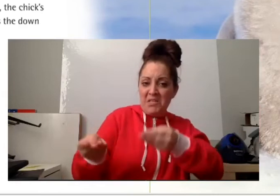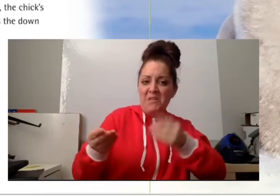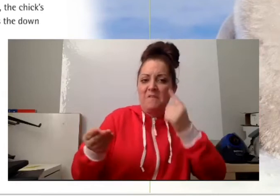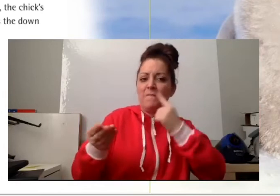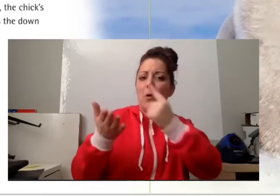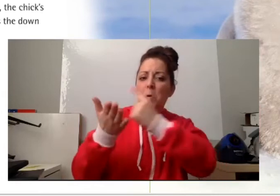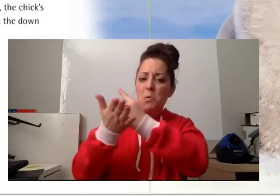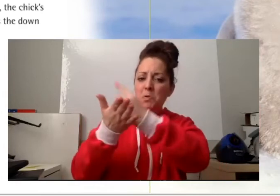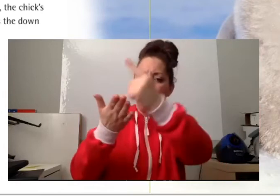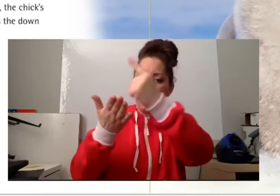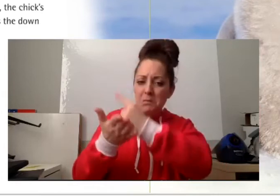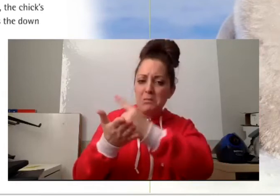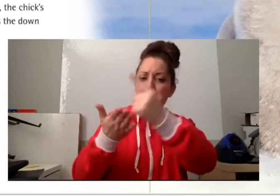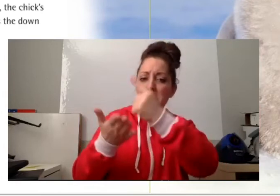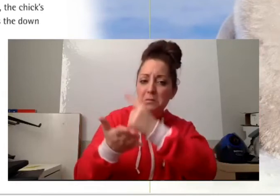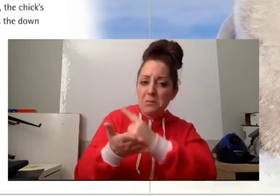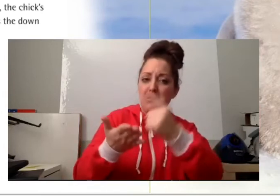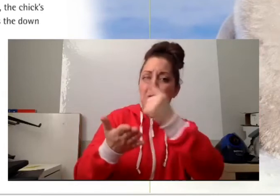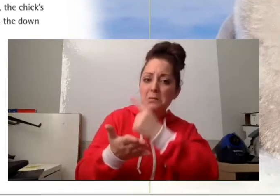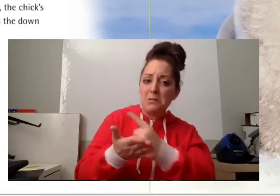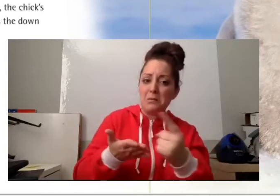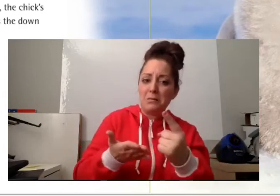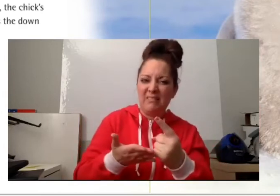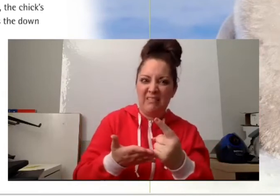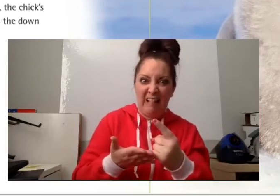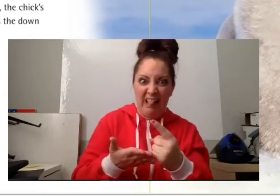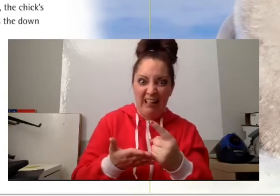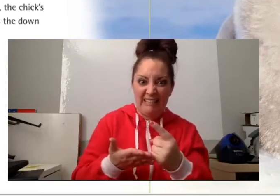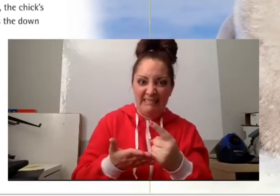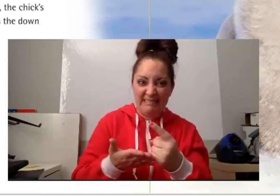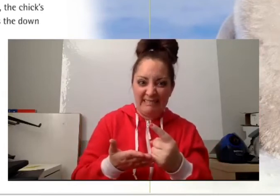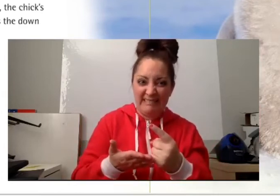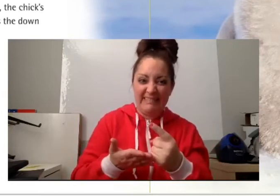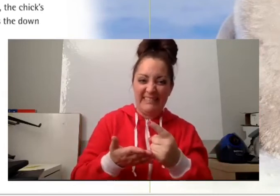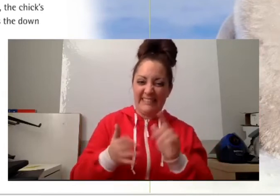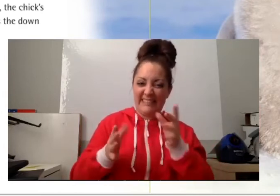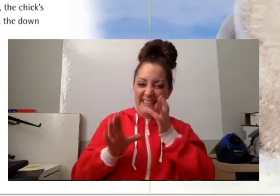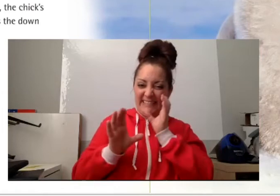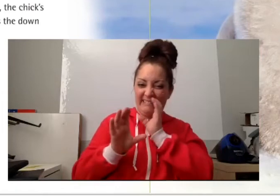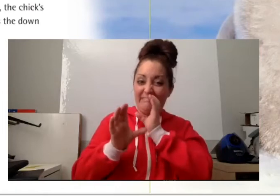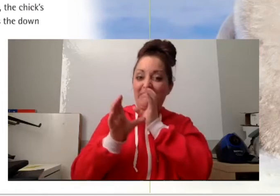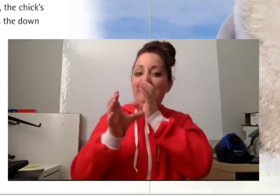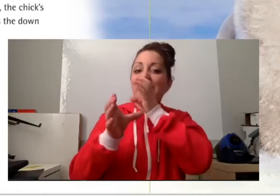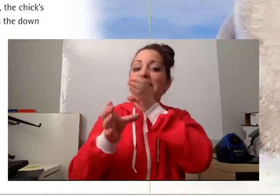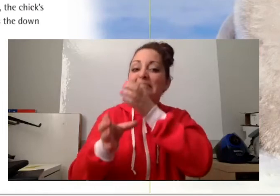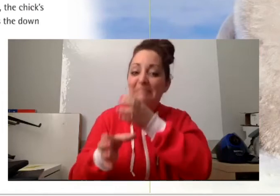She has enough food to keep him fed for weeks.